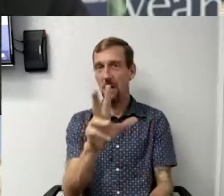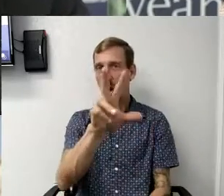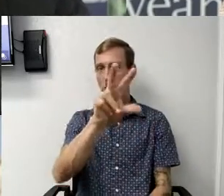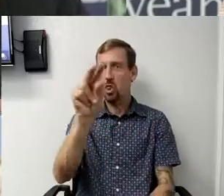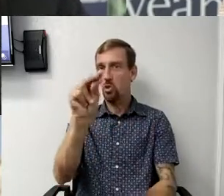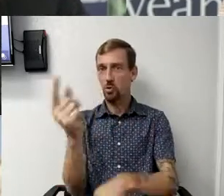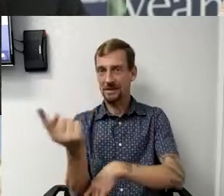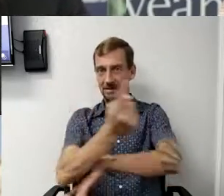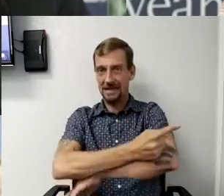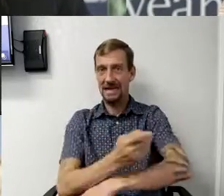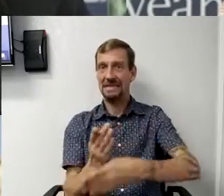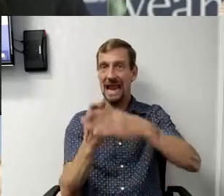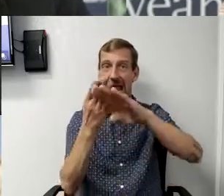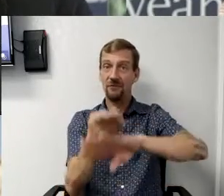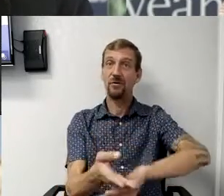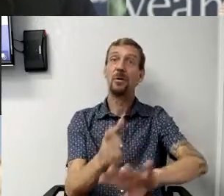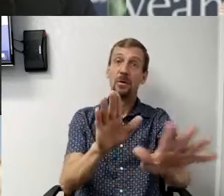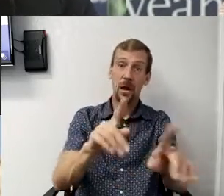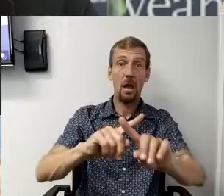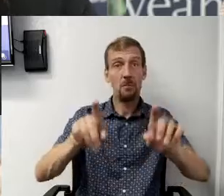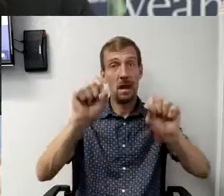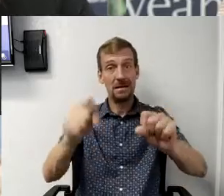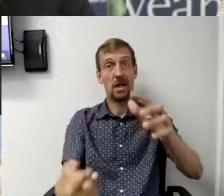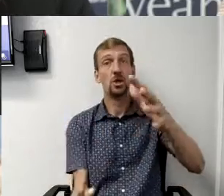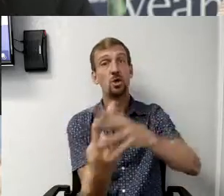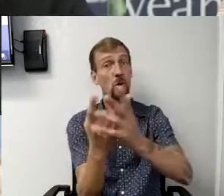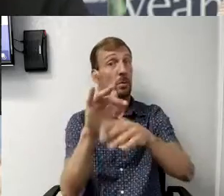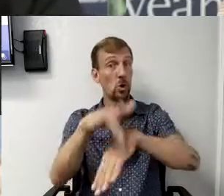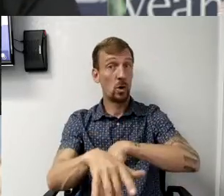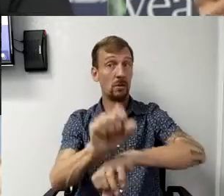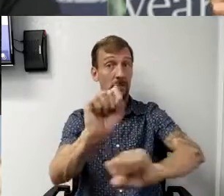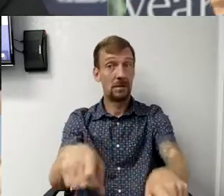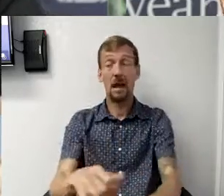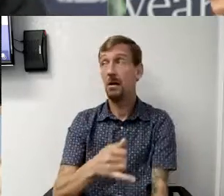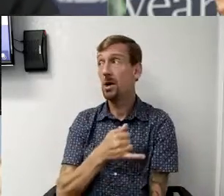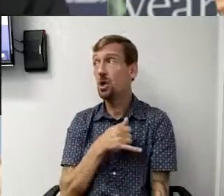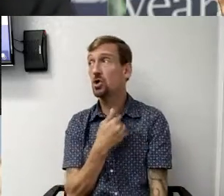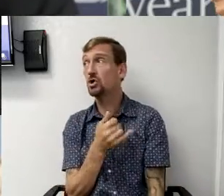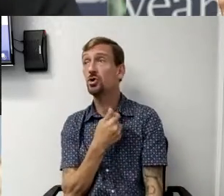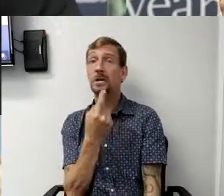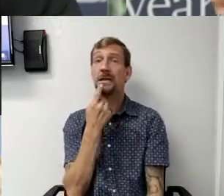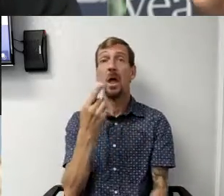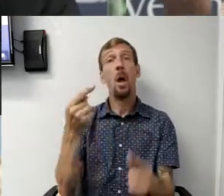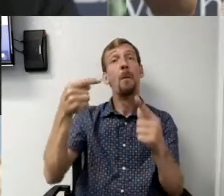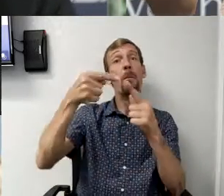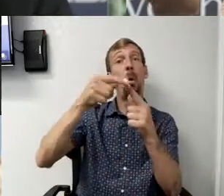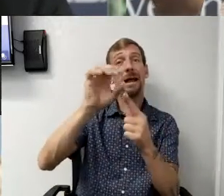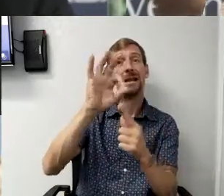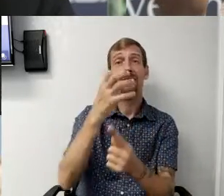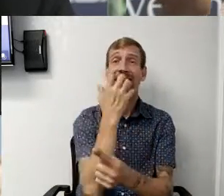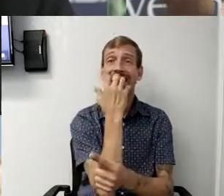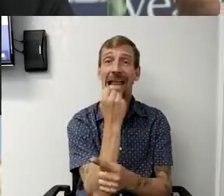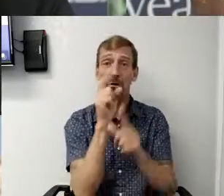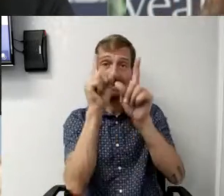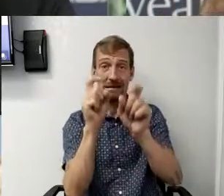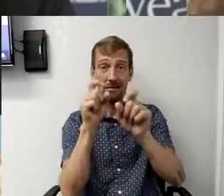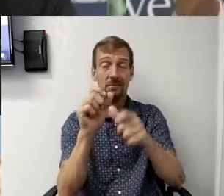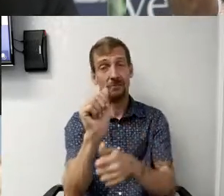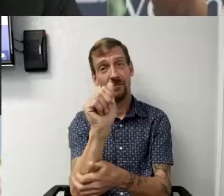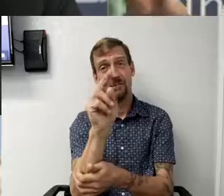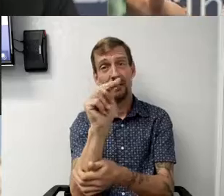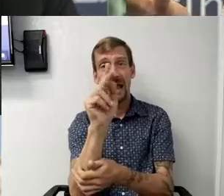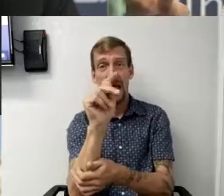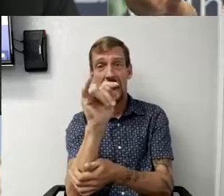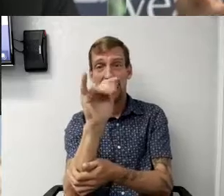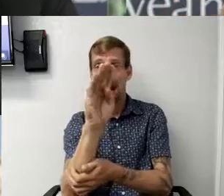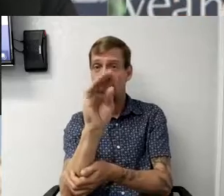after, but it could show up that early. Yes, some of those point-of-care tests look for, so the antibody test, and there's